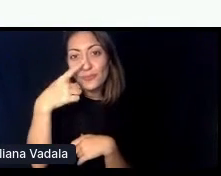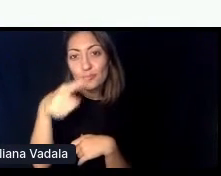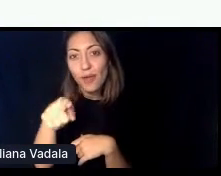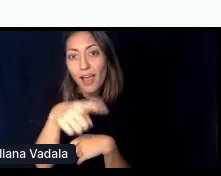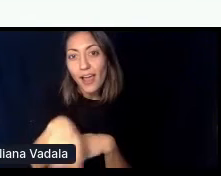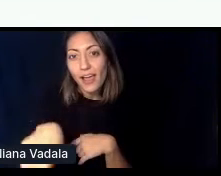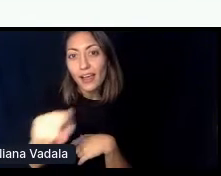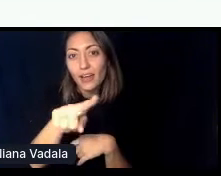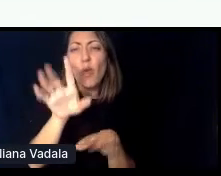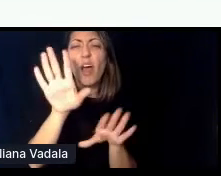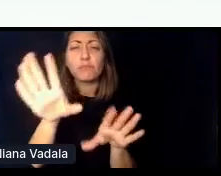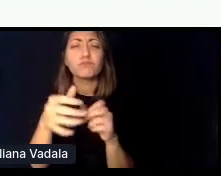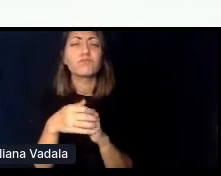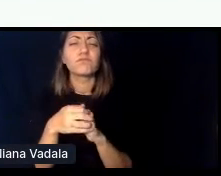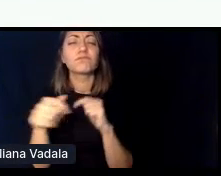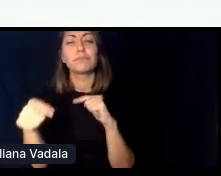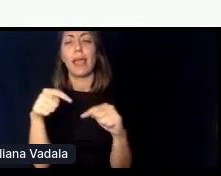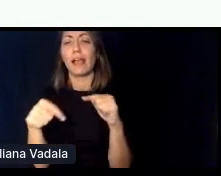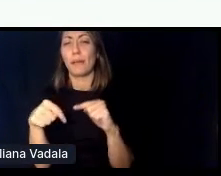Let me back up just a second here.